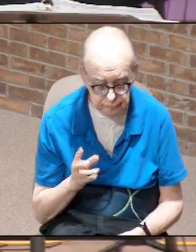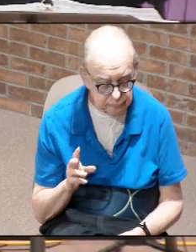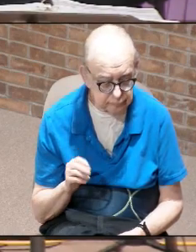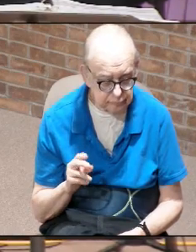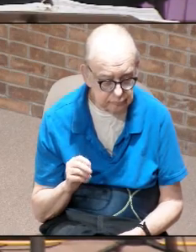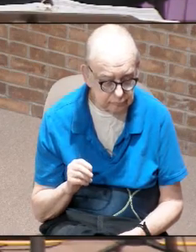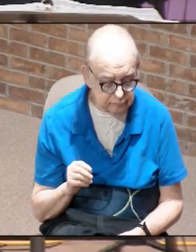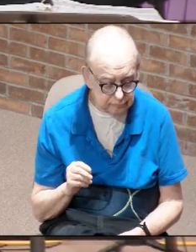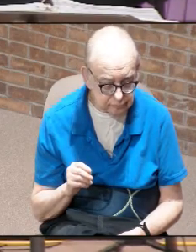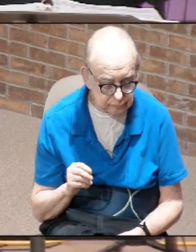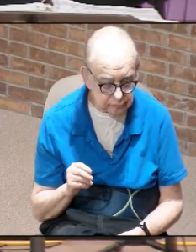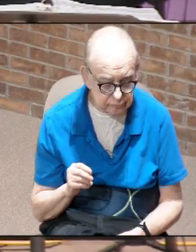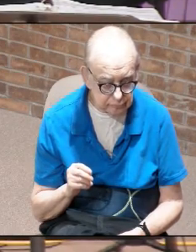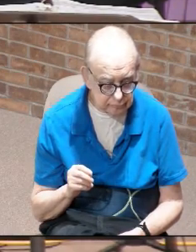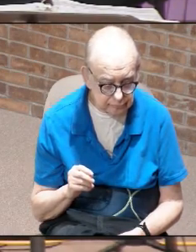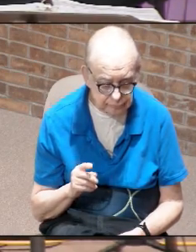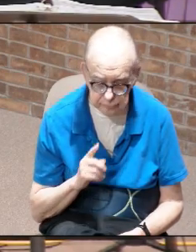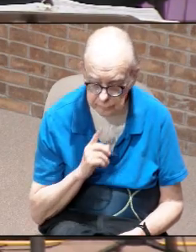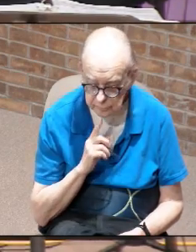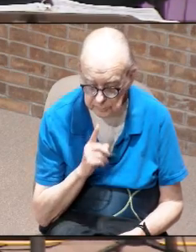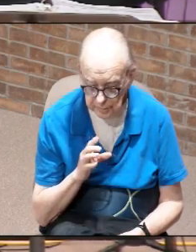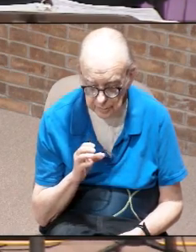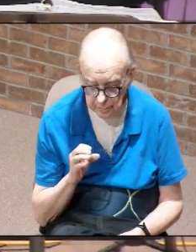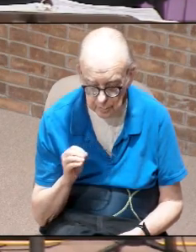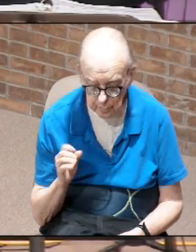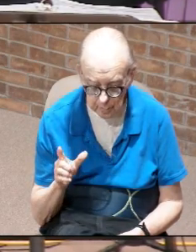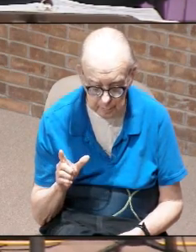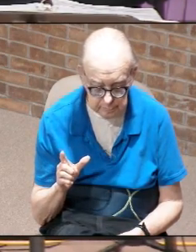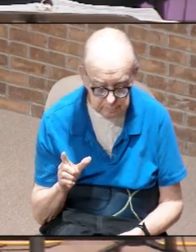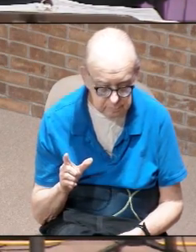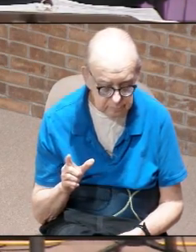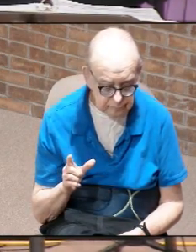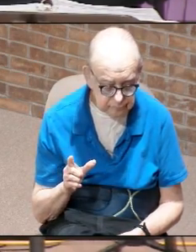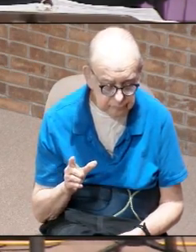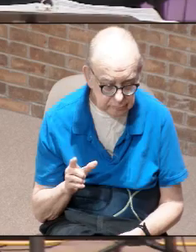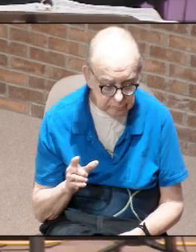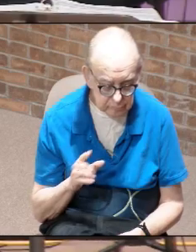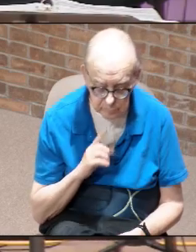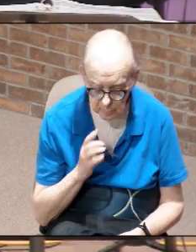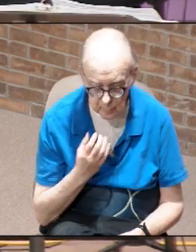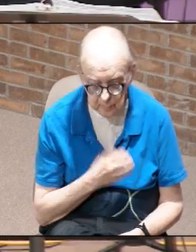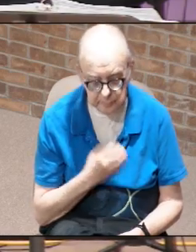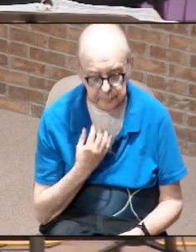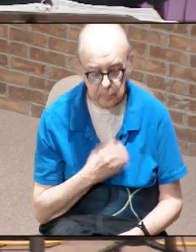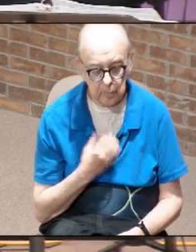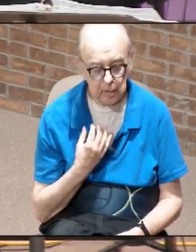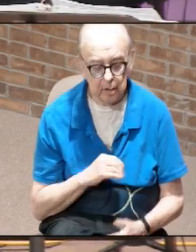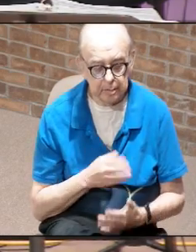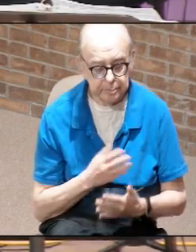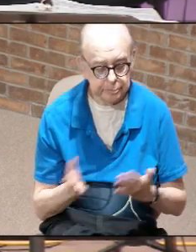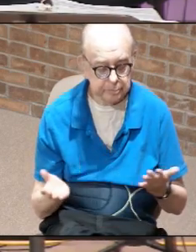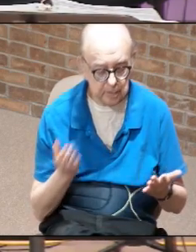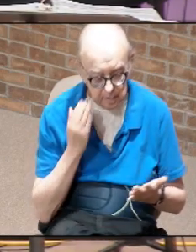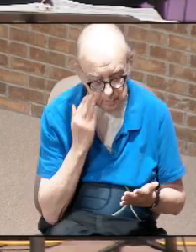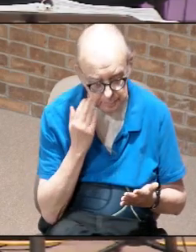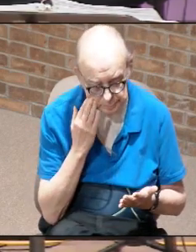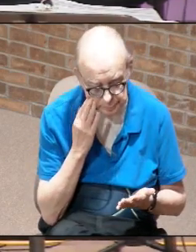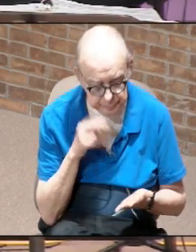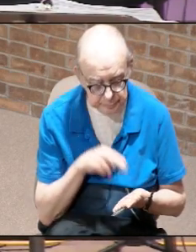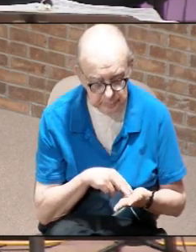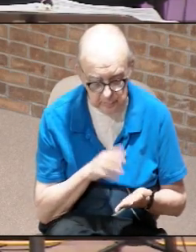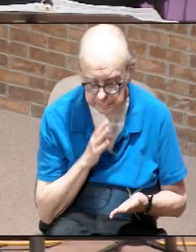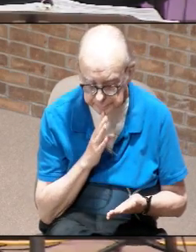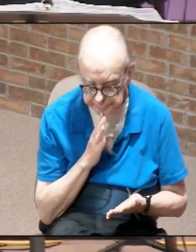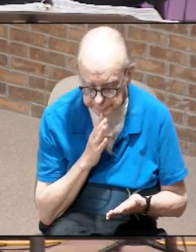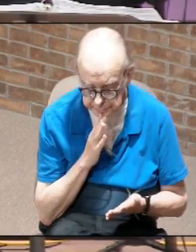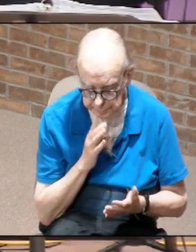No. It is cool. It is awesome. And the next thing you know, we're sitting in there